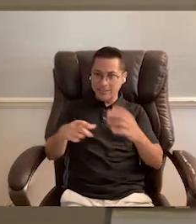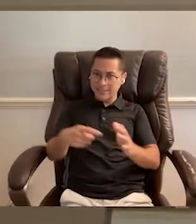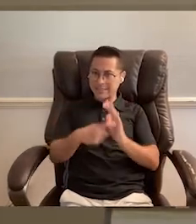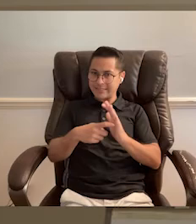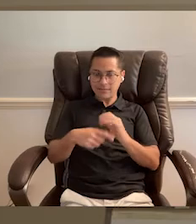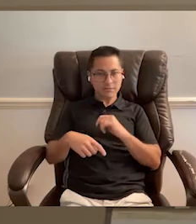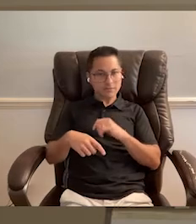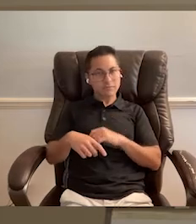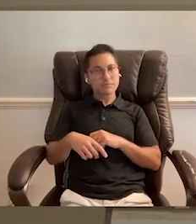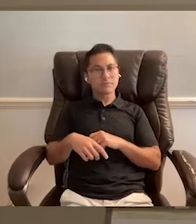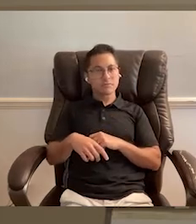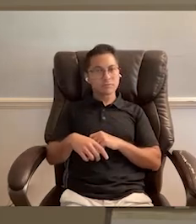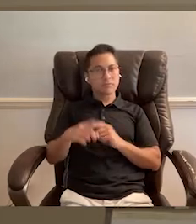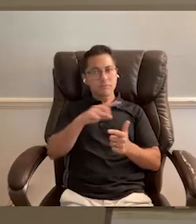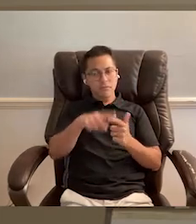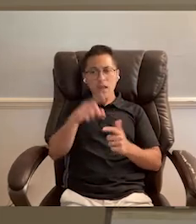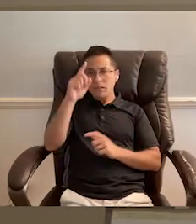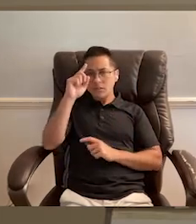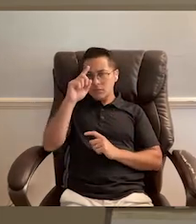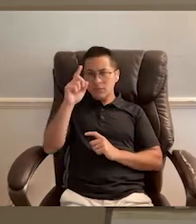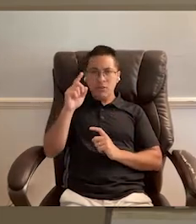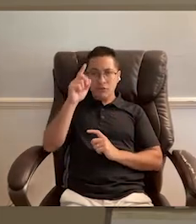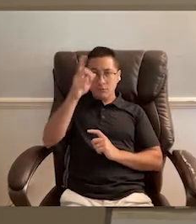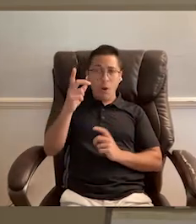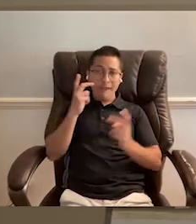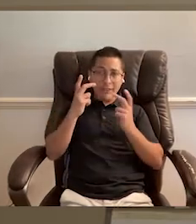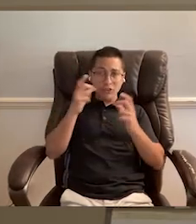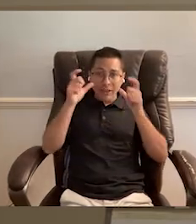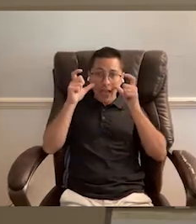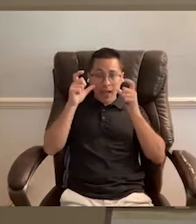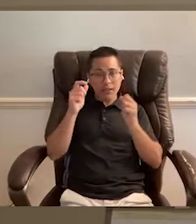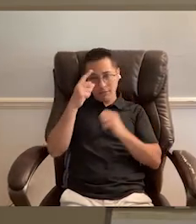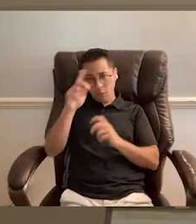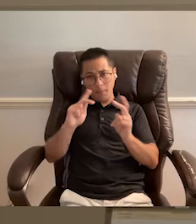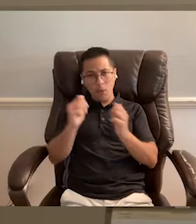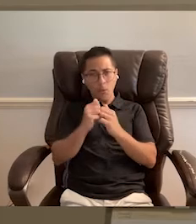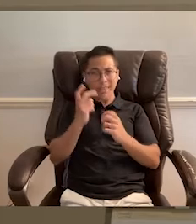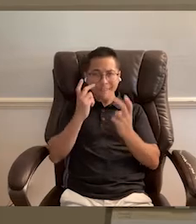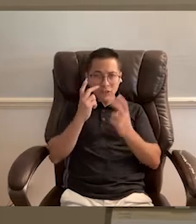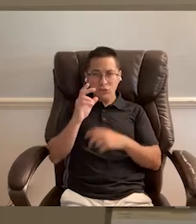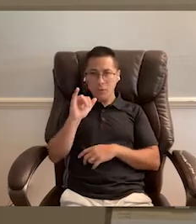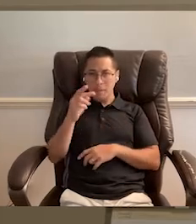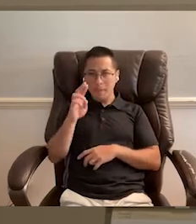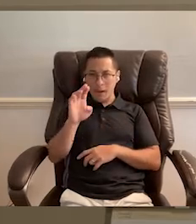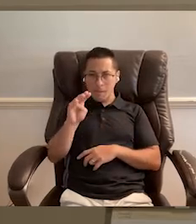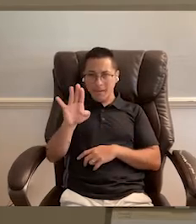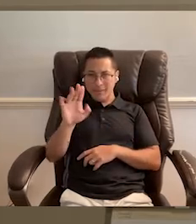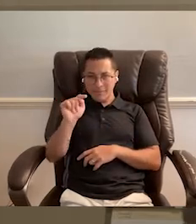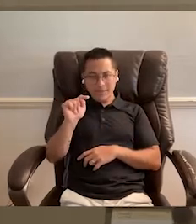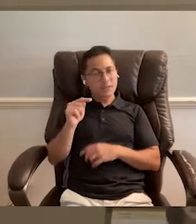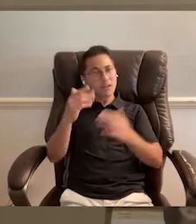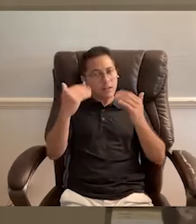you can see here, there's in the background, there's a curved screen, and there's goggles here that they put on their head. So some